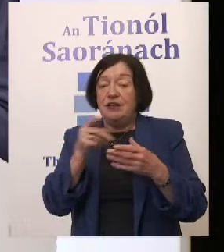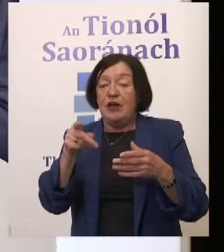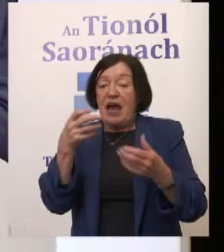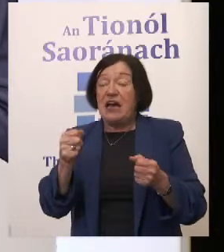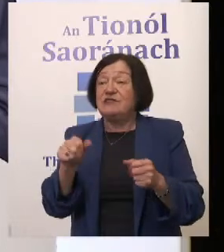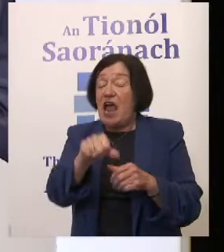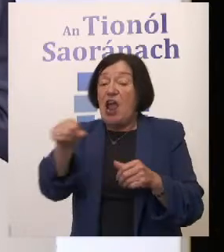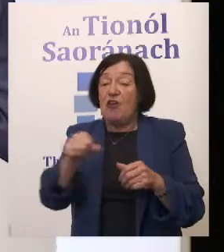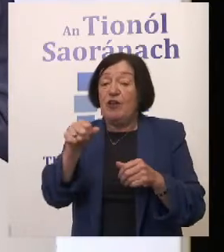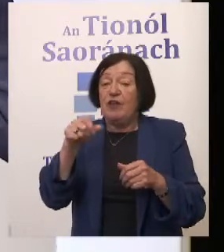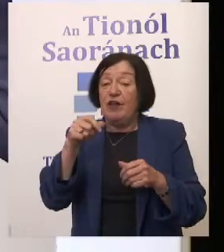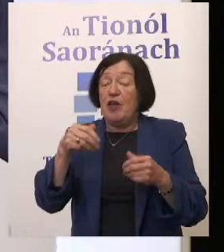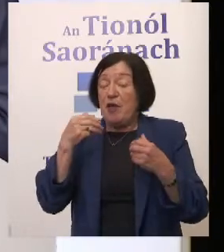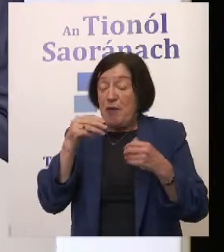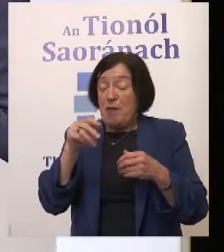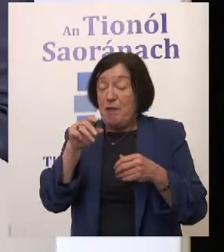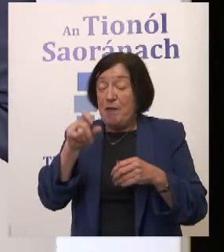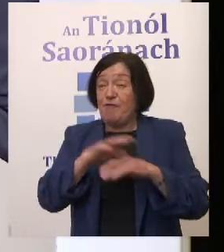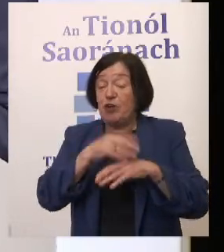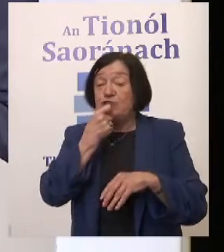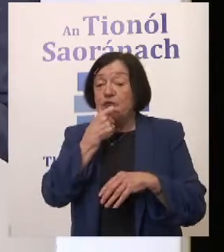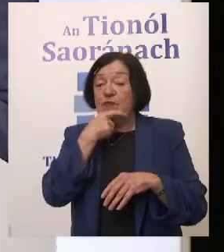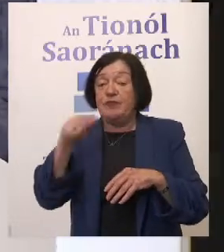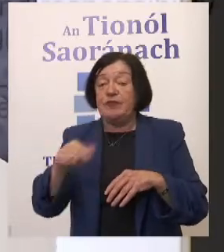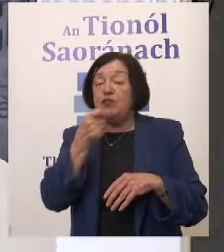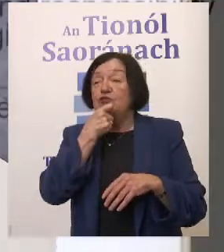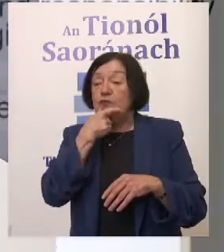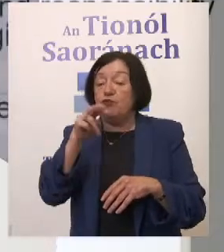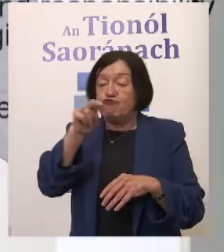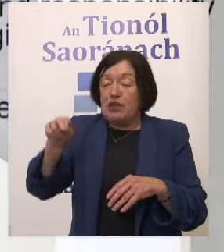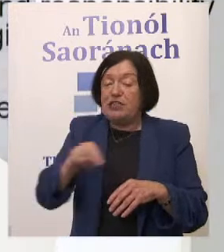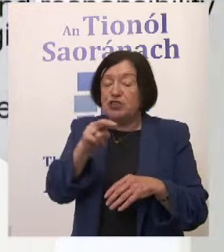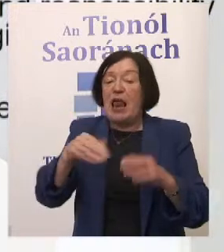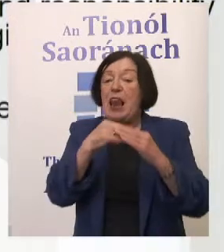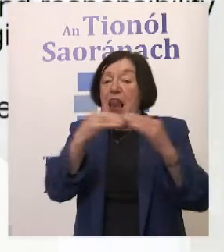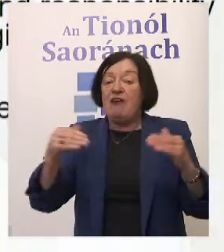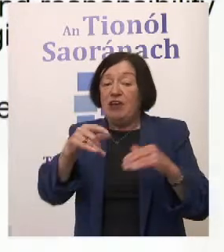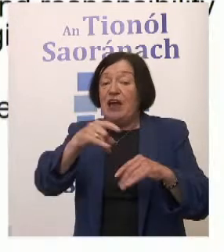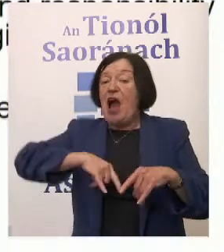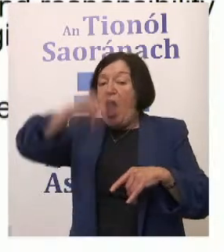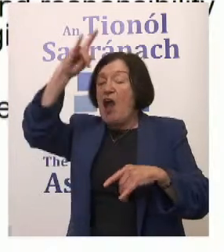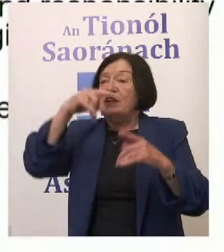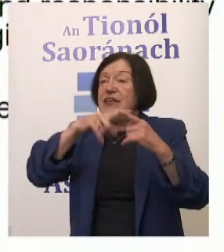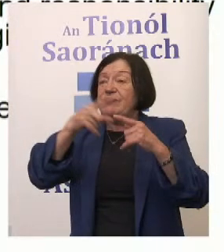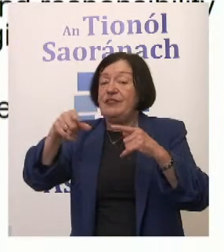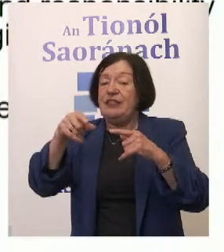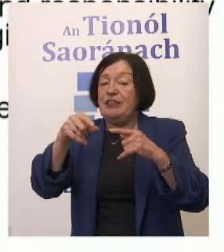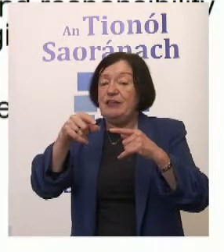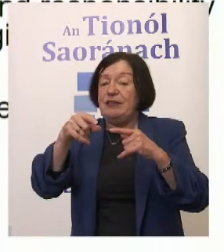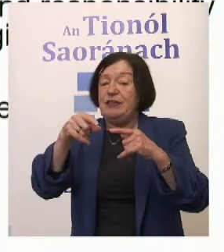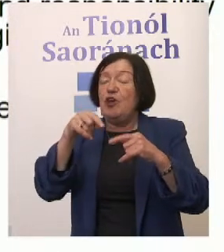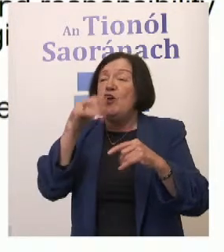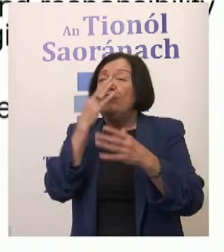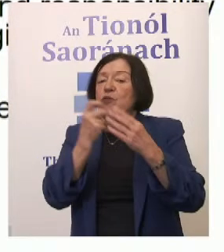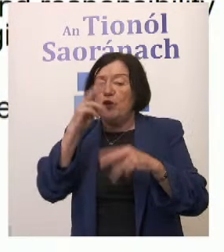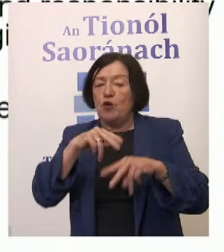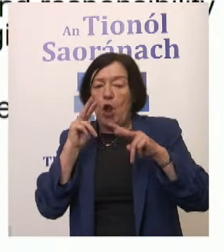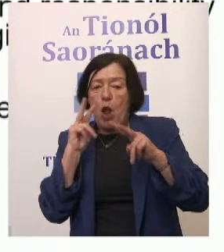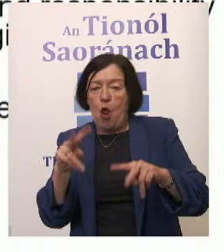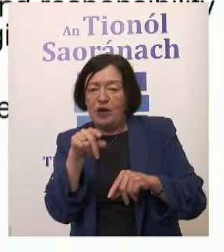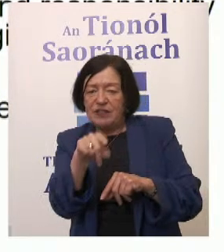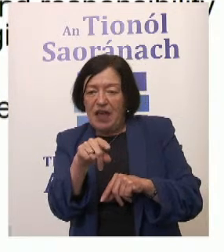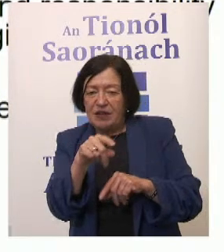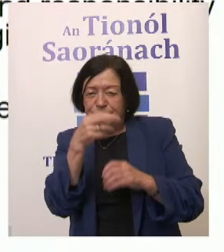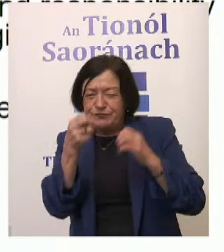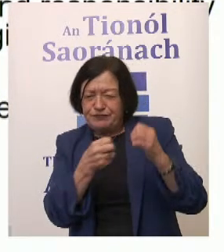area strategic plan for Dublin. At the moment, that's done on a regional level, which is even higher. It's the eastern region. Somebody could look at that and